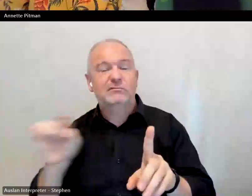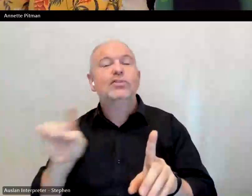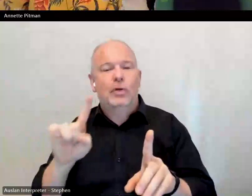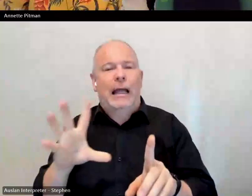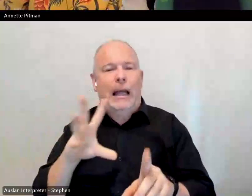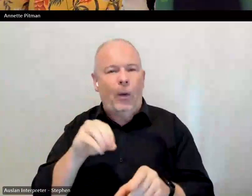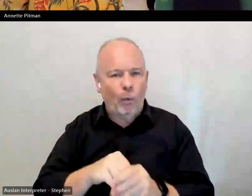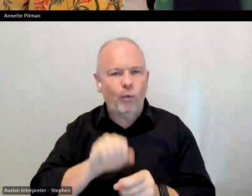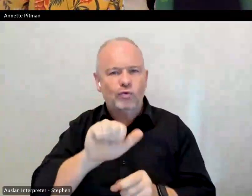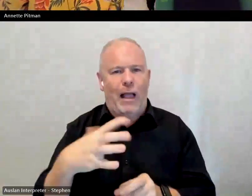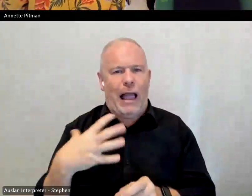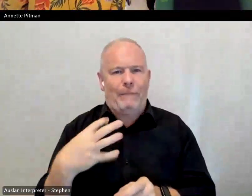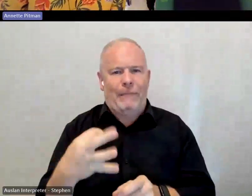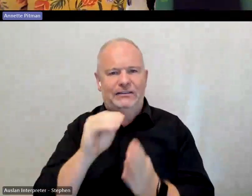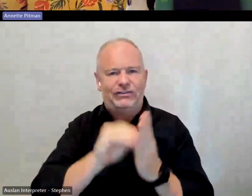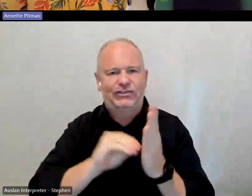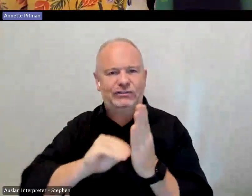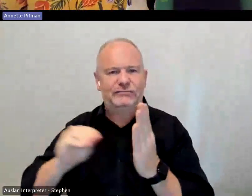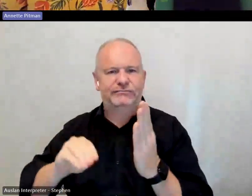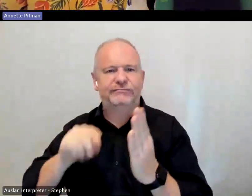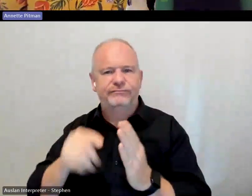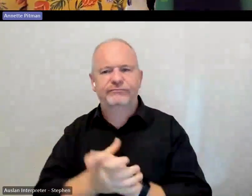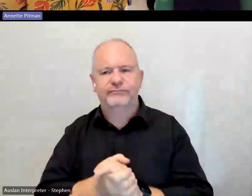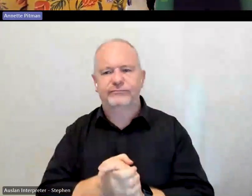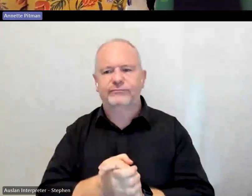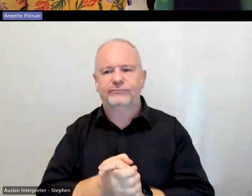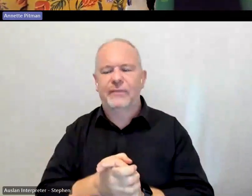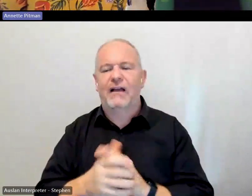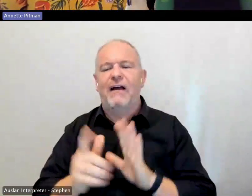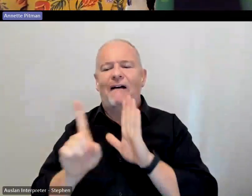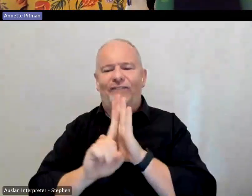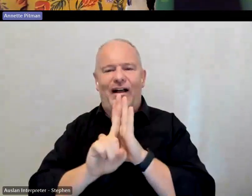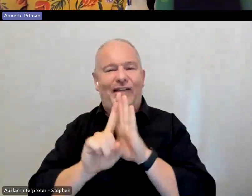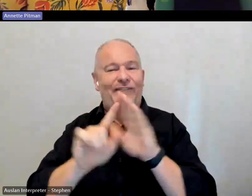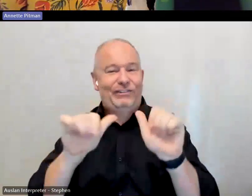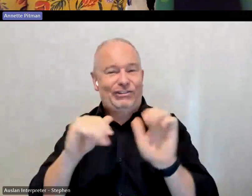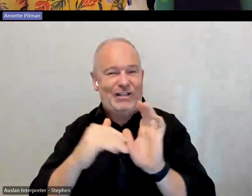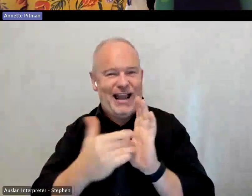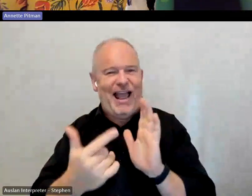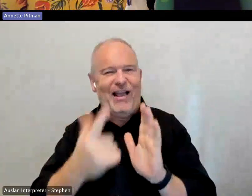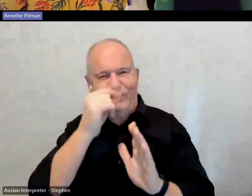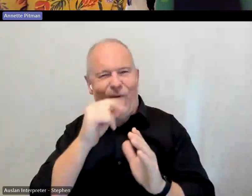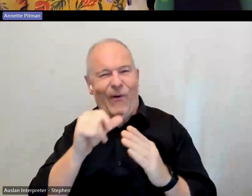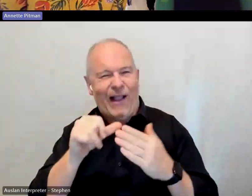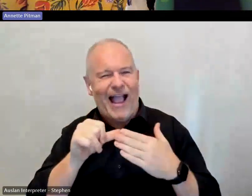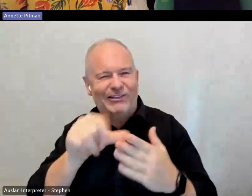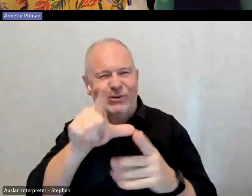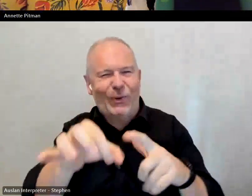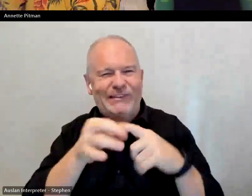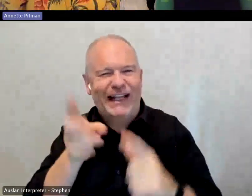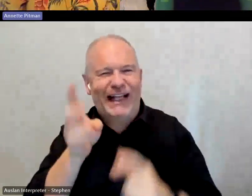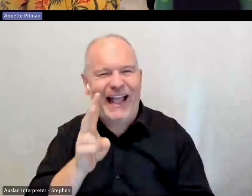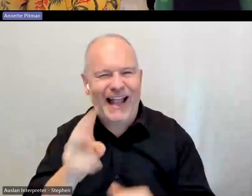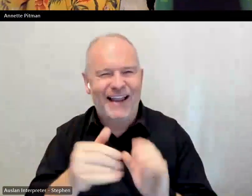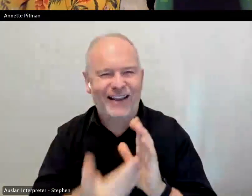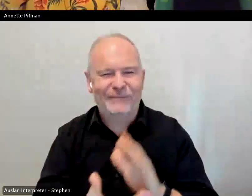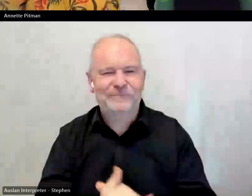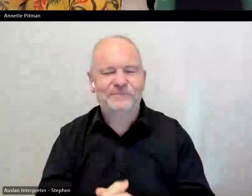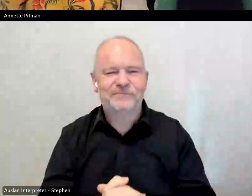application. Our fire alarm is over, so we're happy to take that question. Sorry.